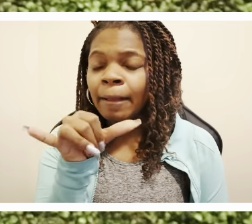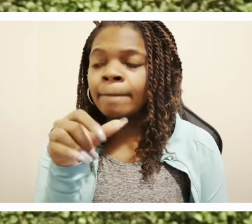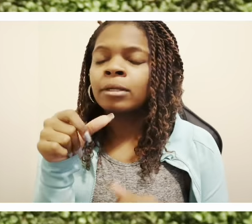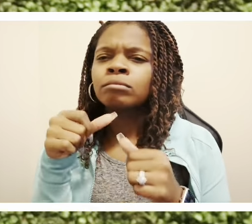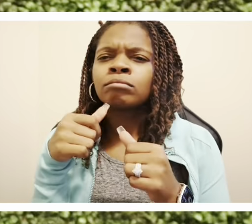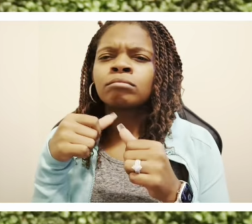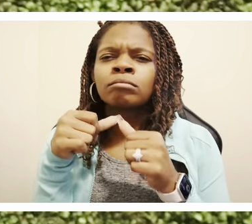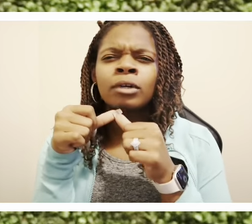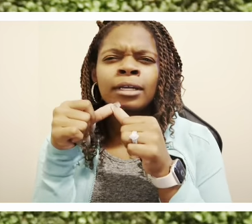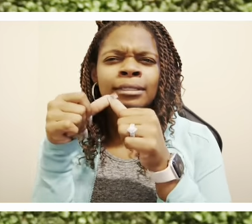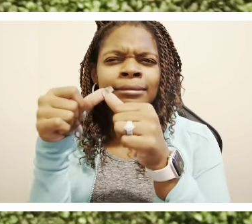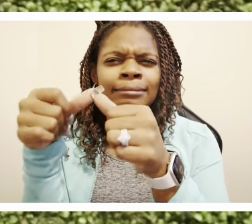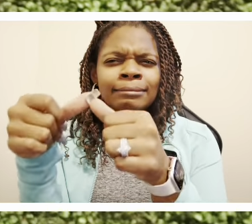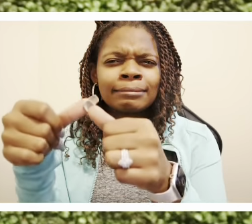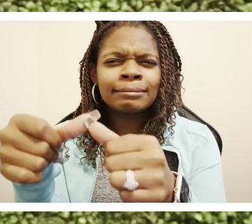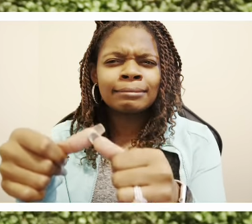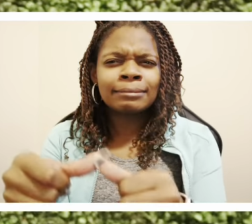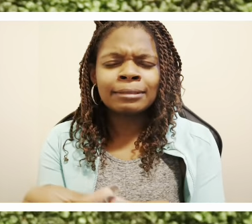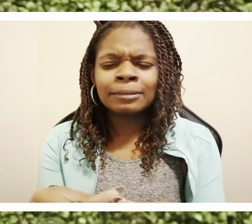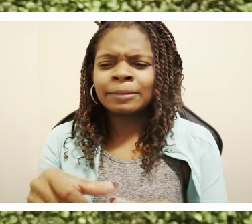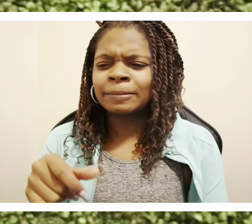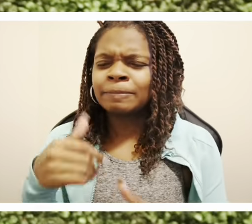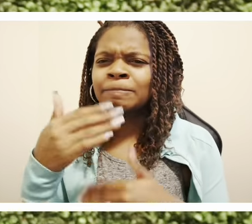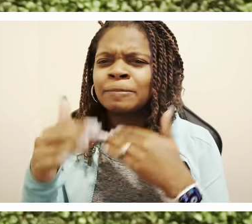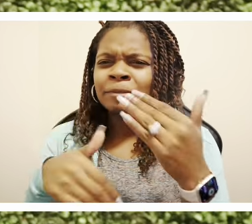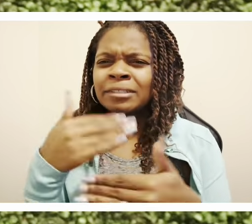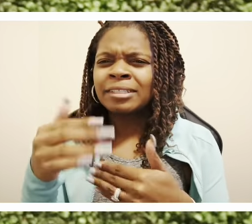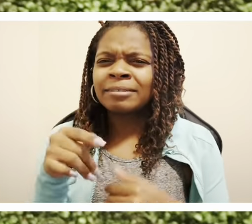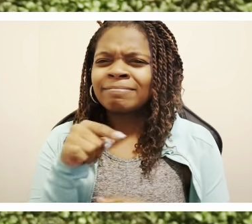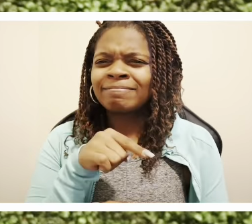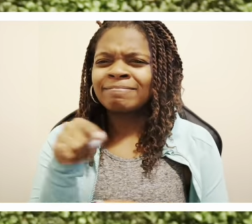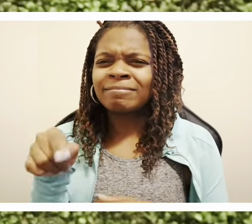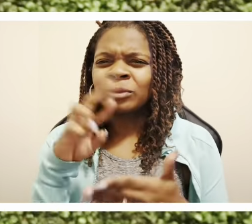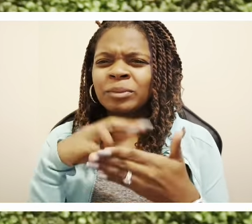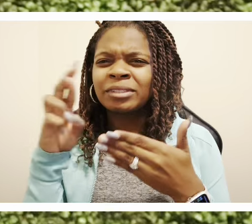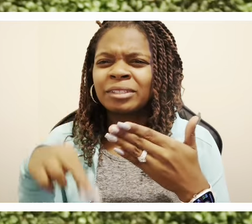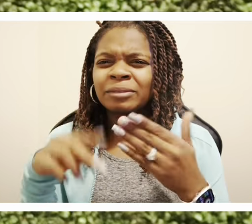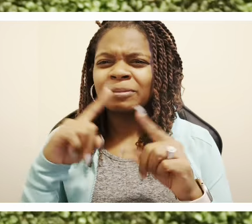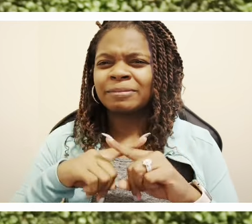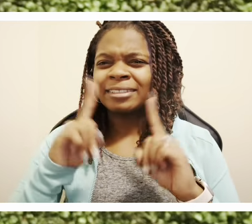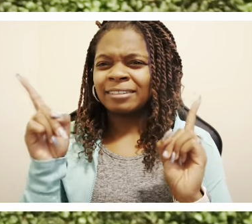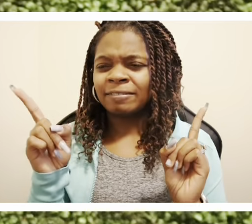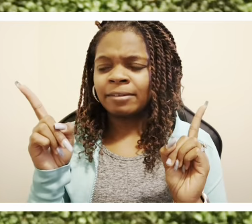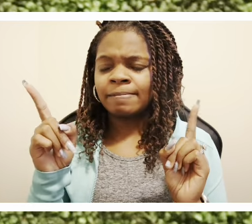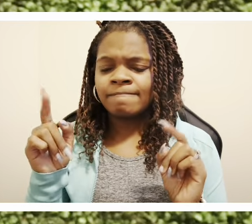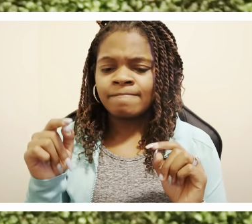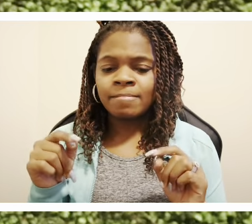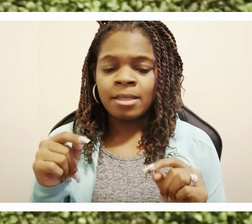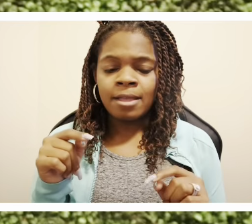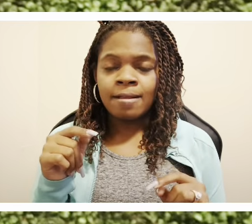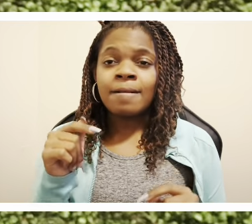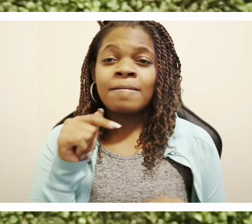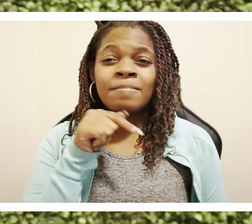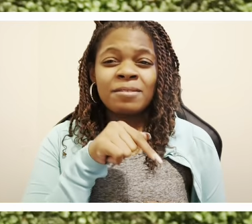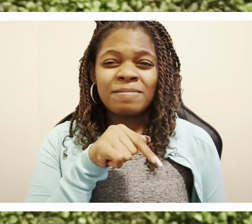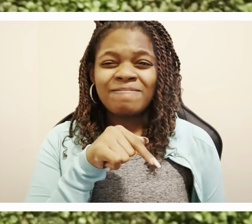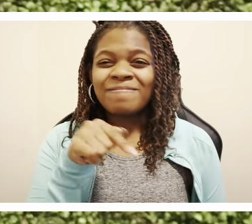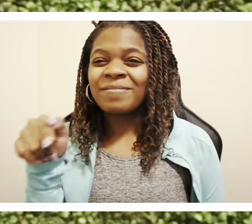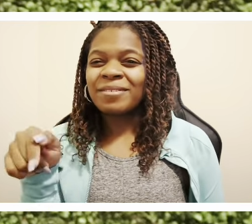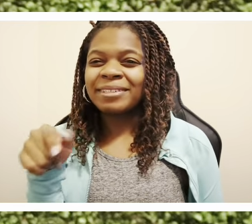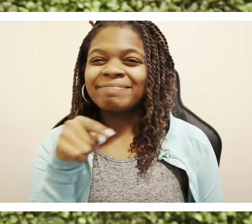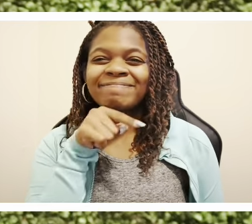I noticed consistently wearing them, they gave me two different answers. And if I were to pick which